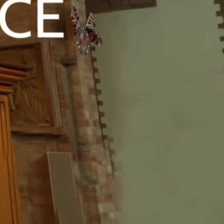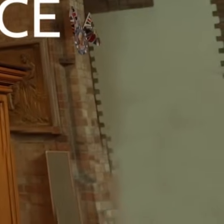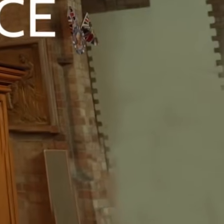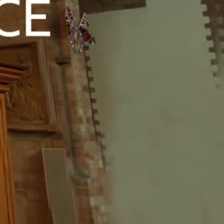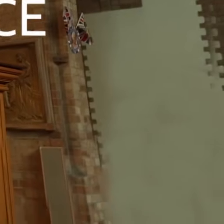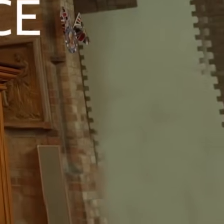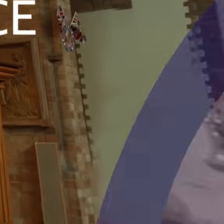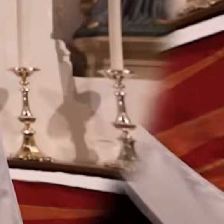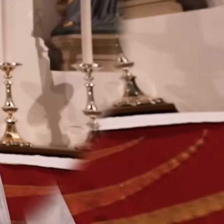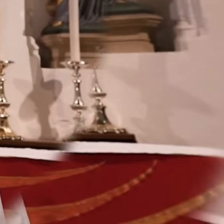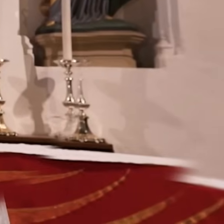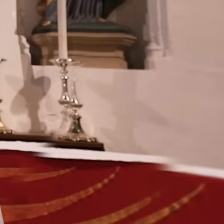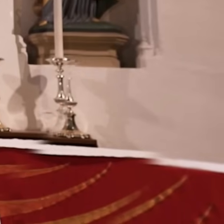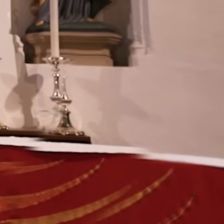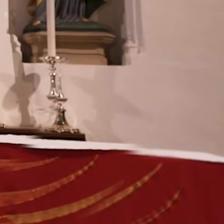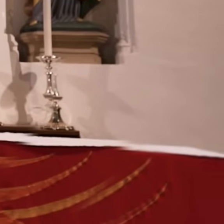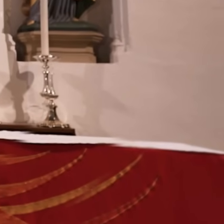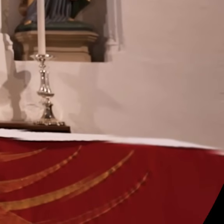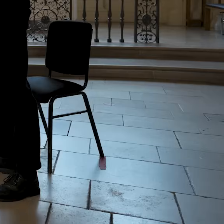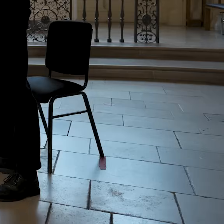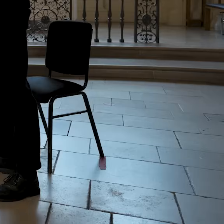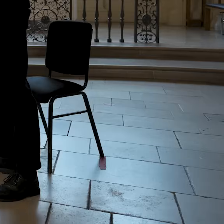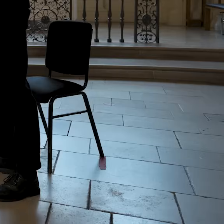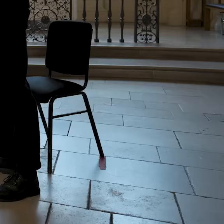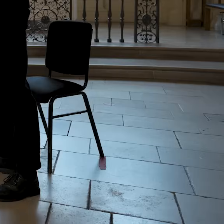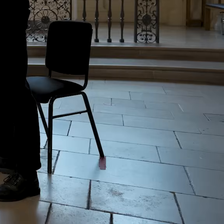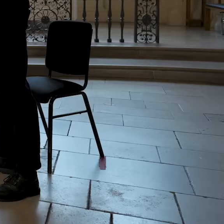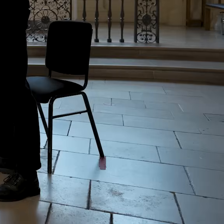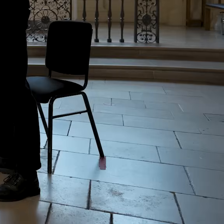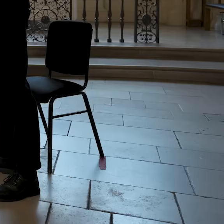making all things new. Amen.